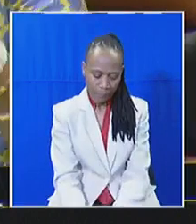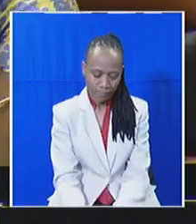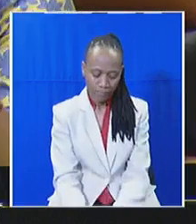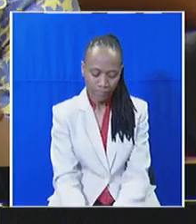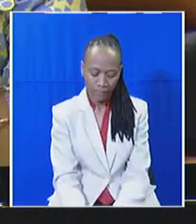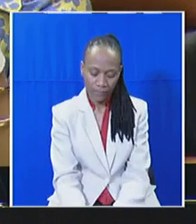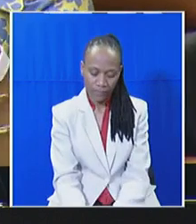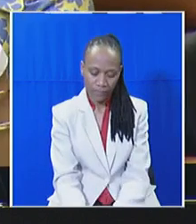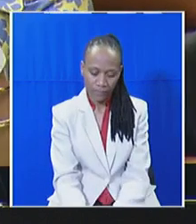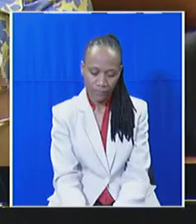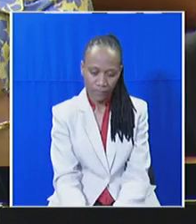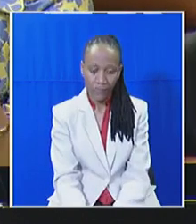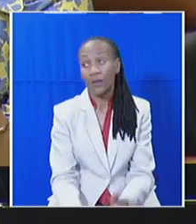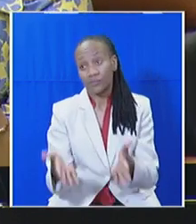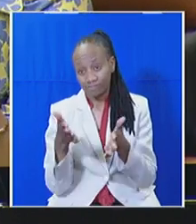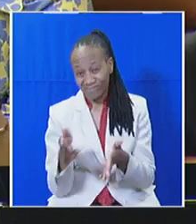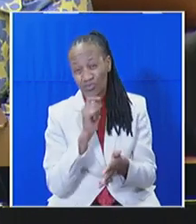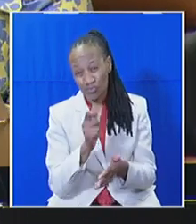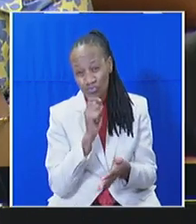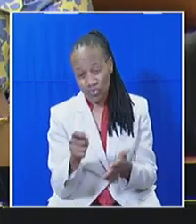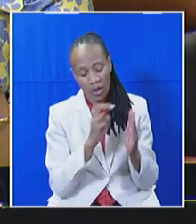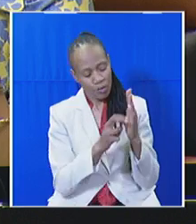Actually, the rule is that